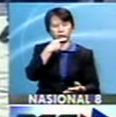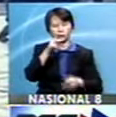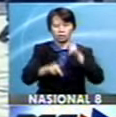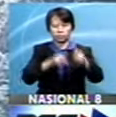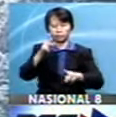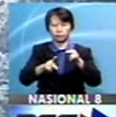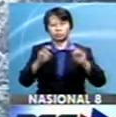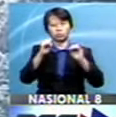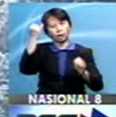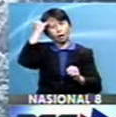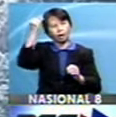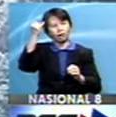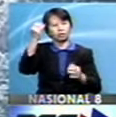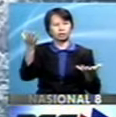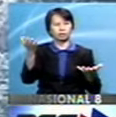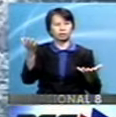people have no any idea in our country.